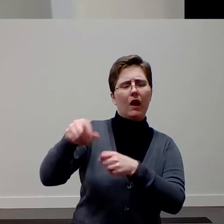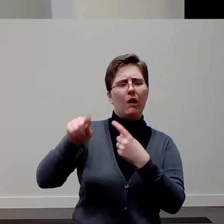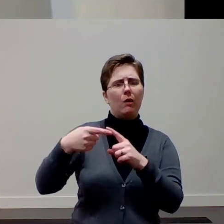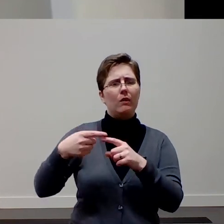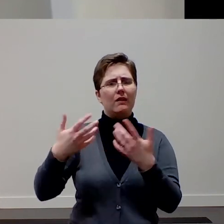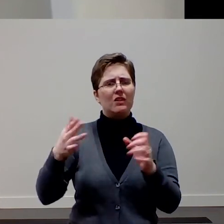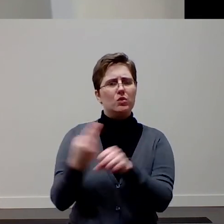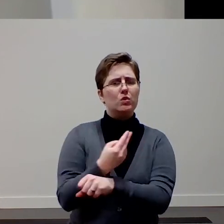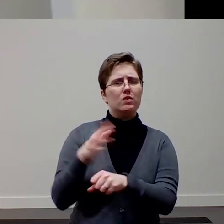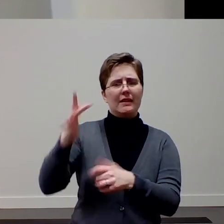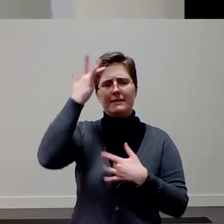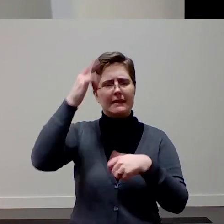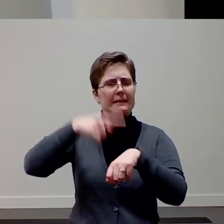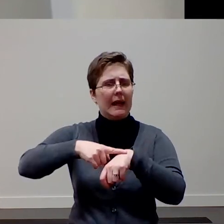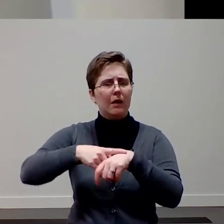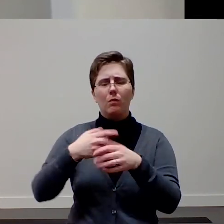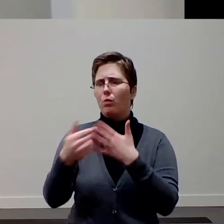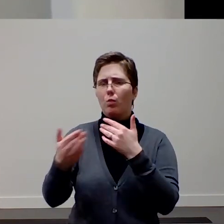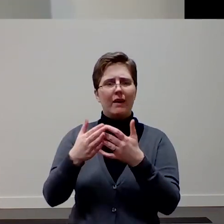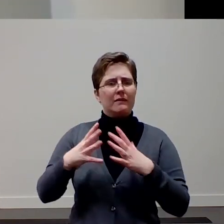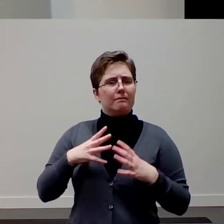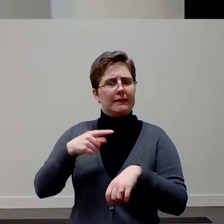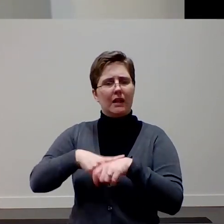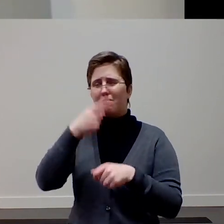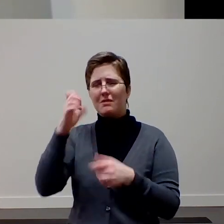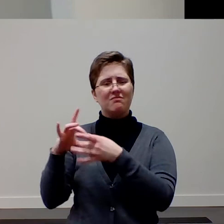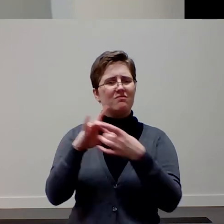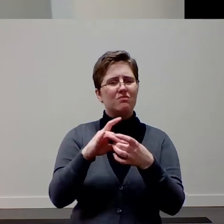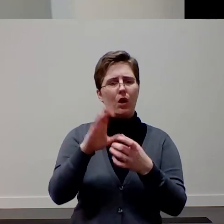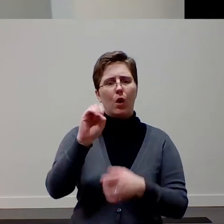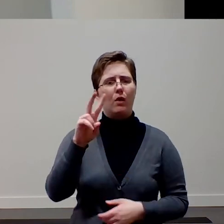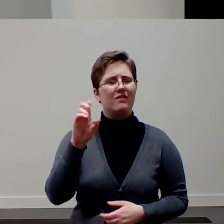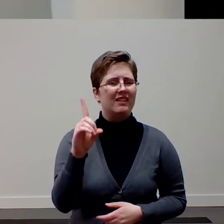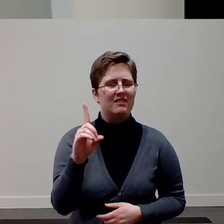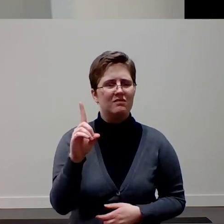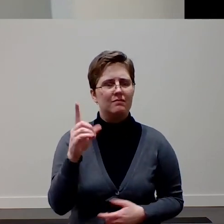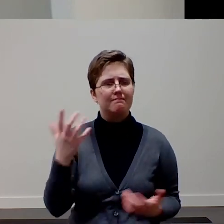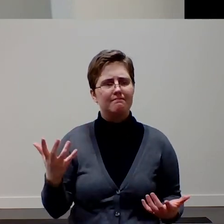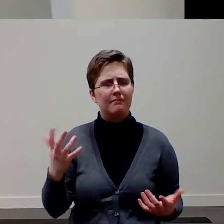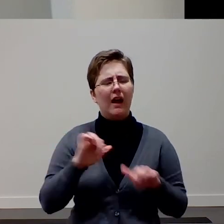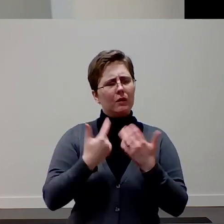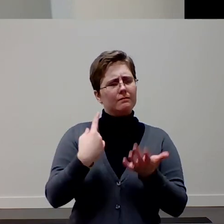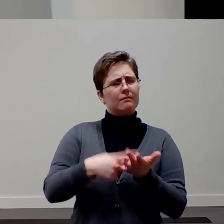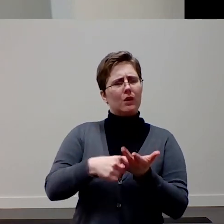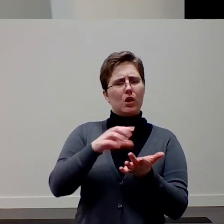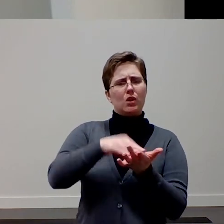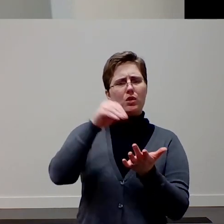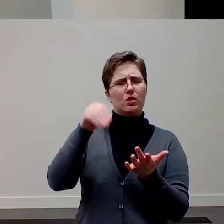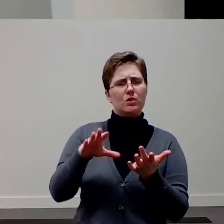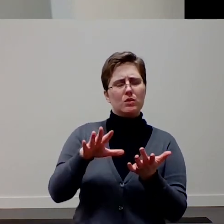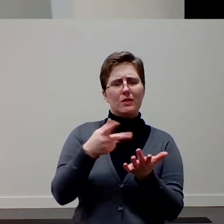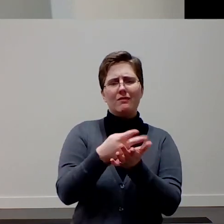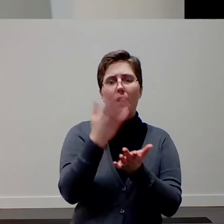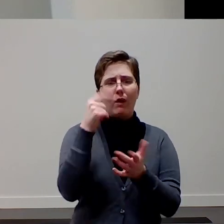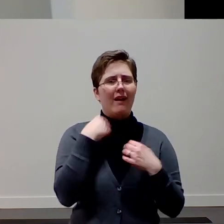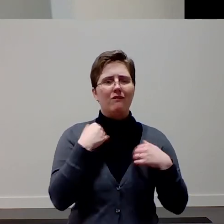are experiencing, not all parents. But I did write a statement just addressing some things. So I say first, I will say this